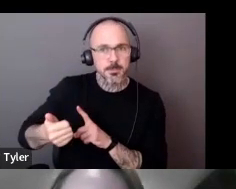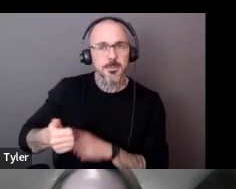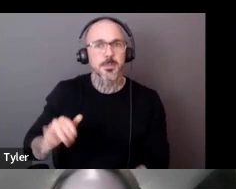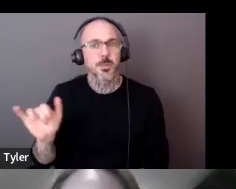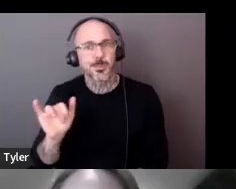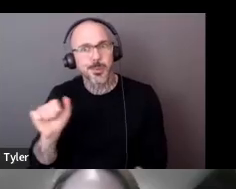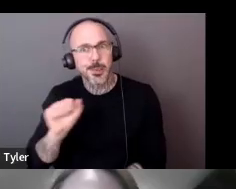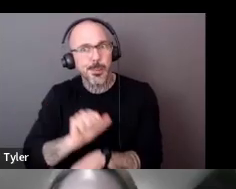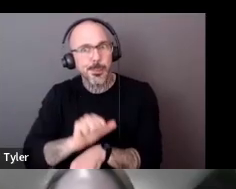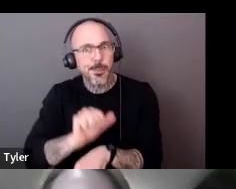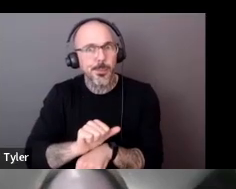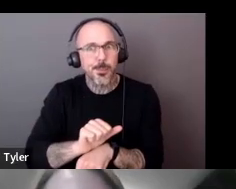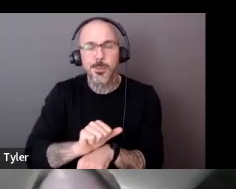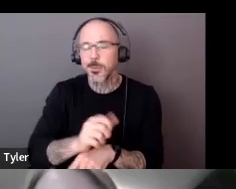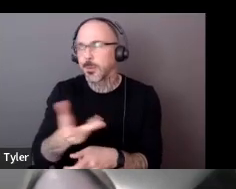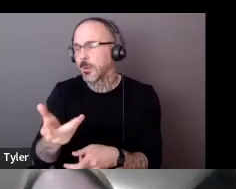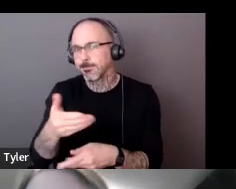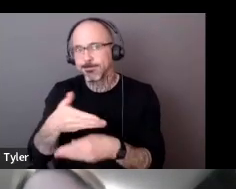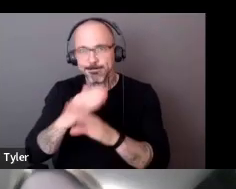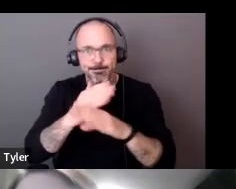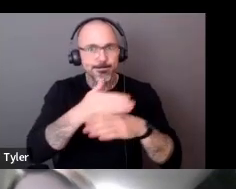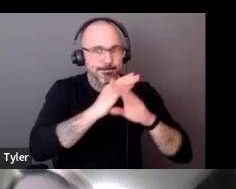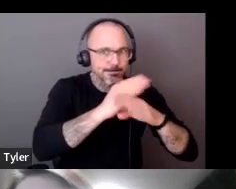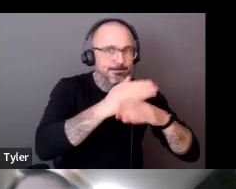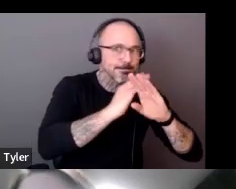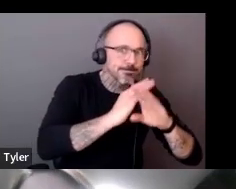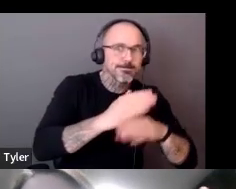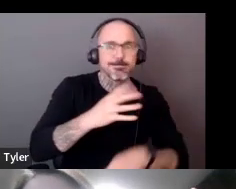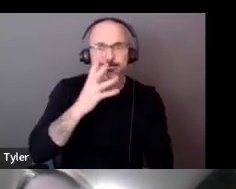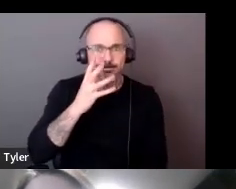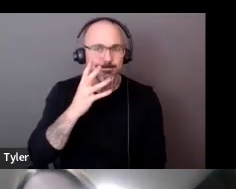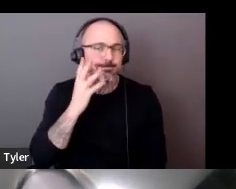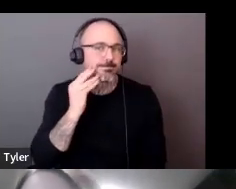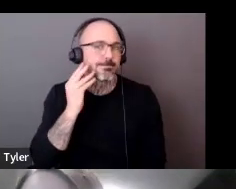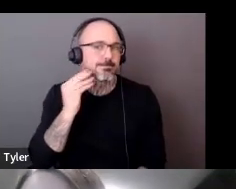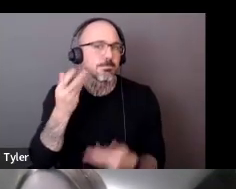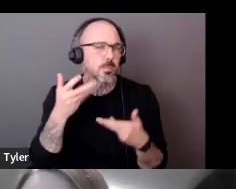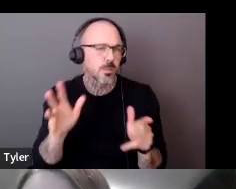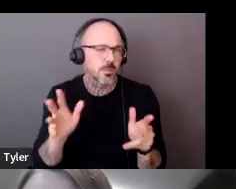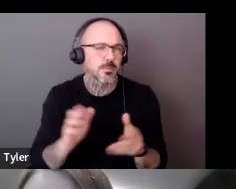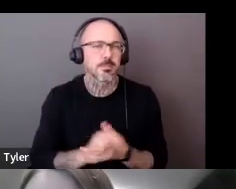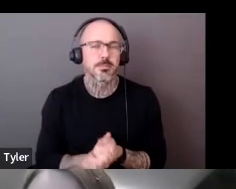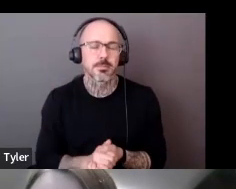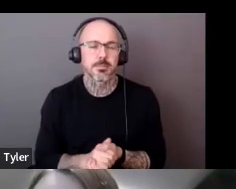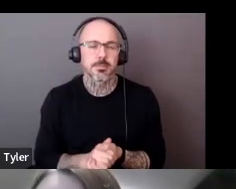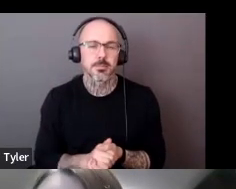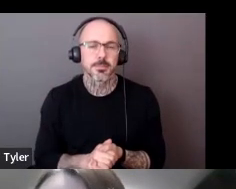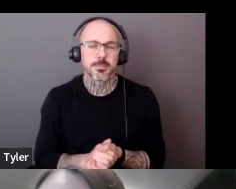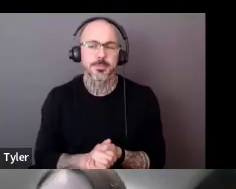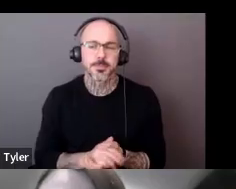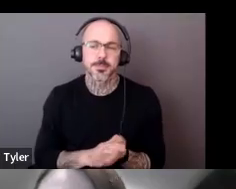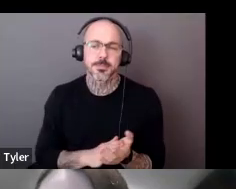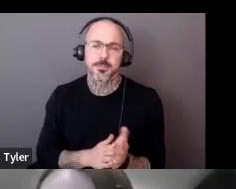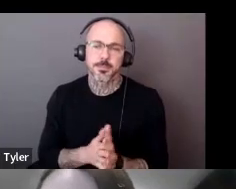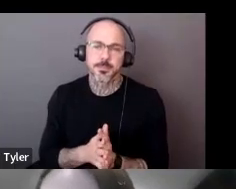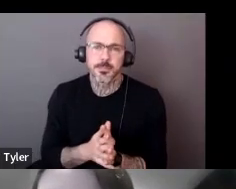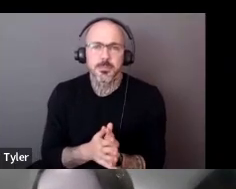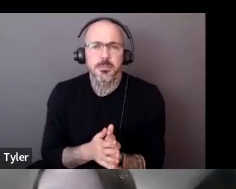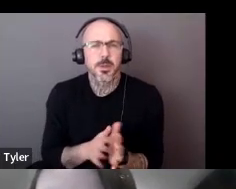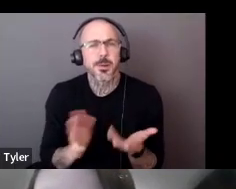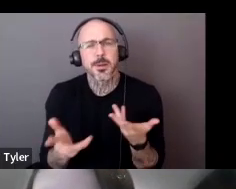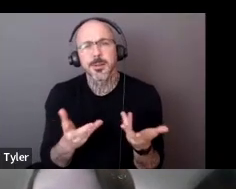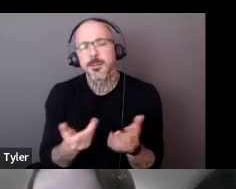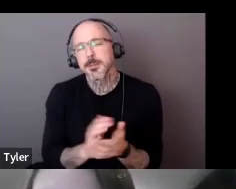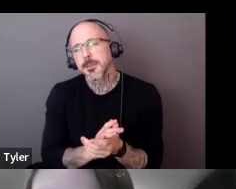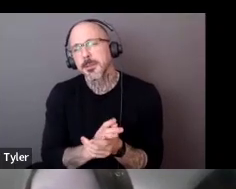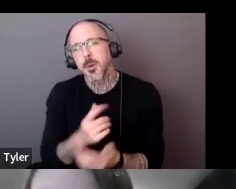employment. Do you see that shift, and maybe not our own perspectives, but the perspectives of employers, I guess,